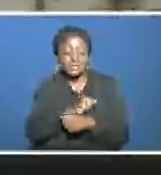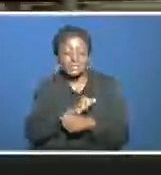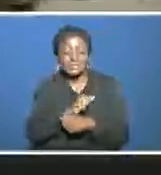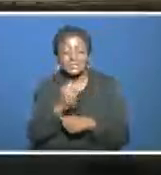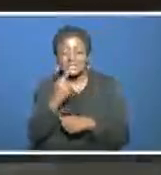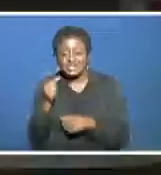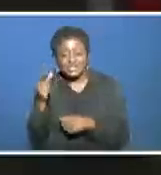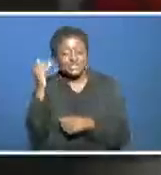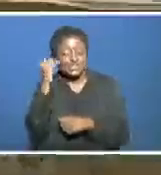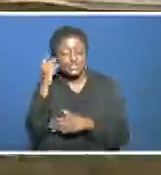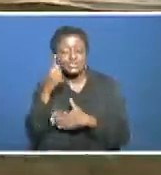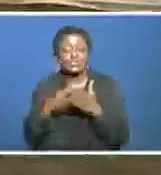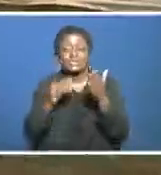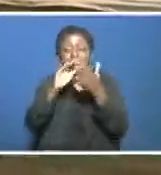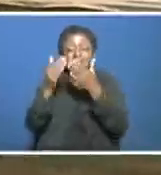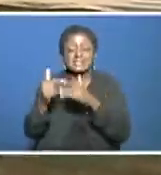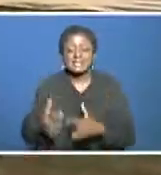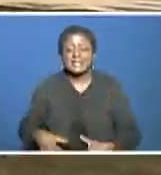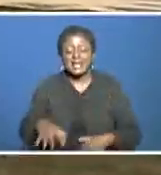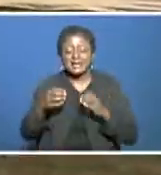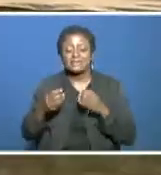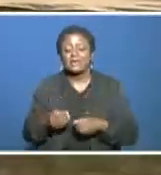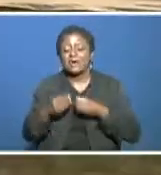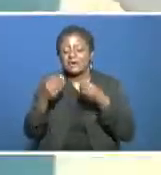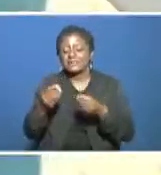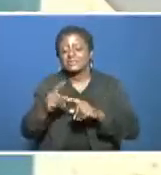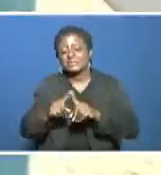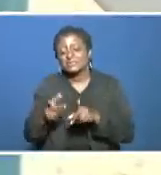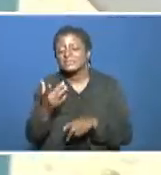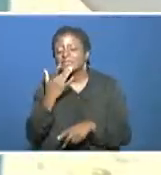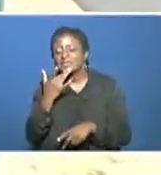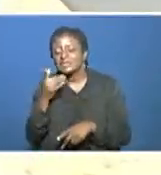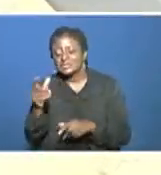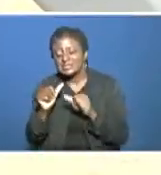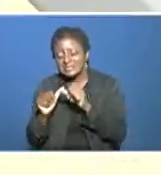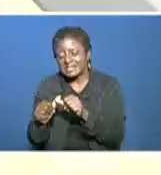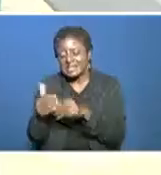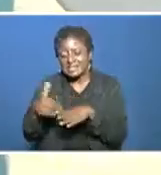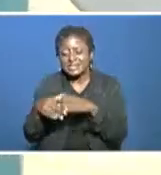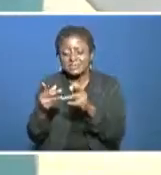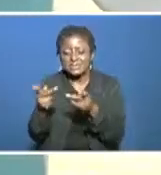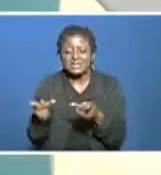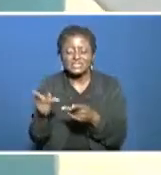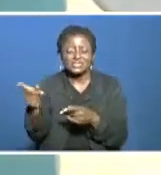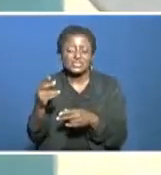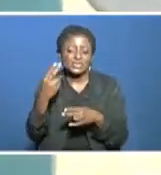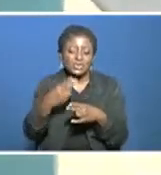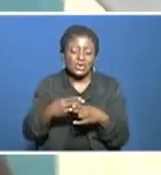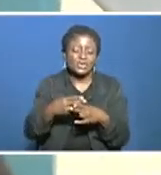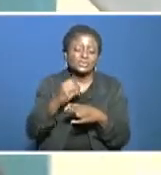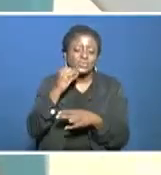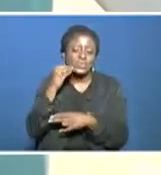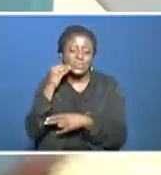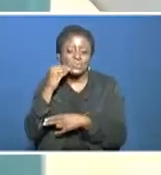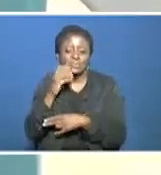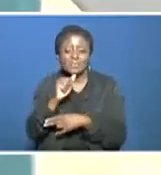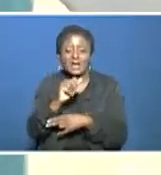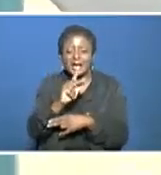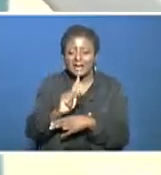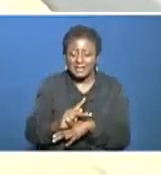life offers, but prefers to remain in the place she calls home. Acklins, is